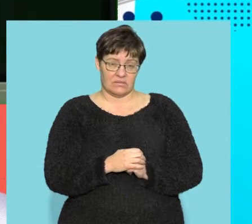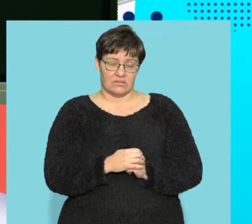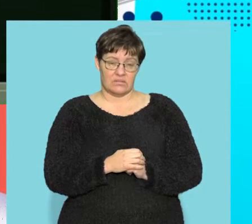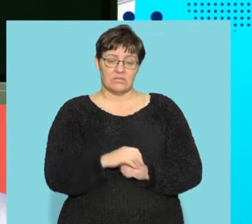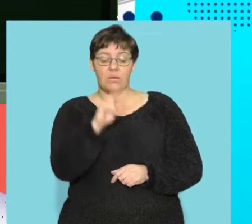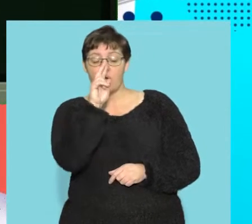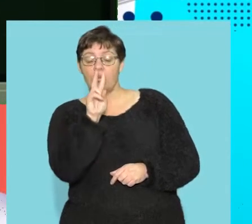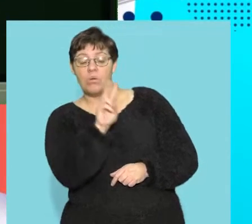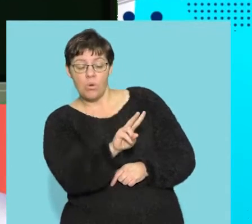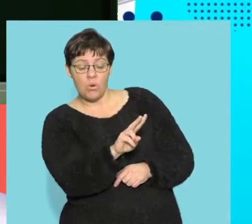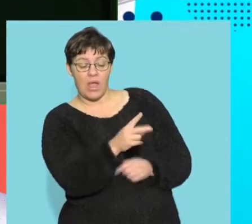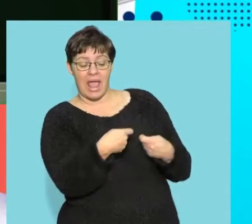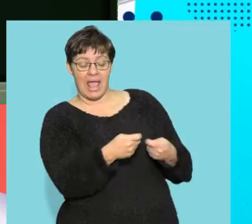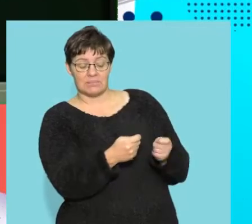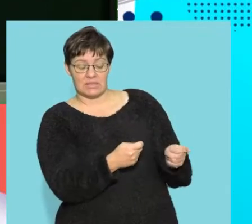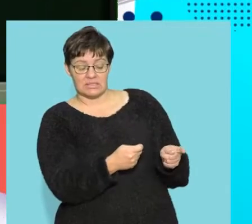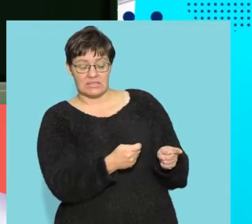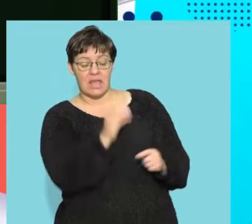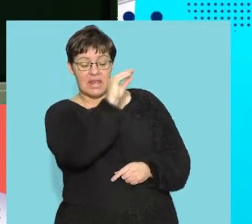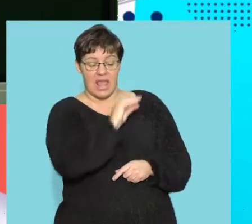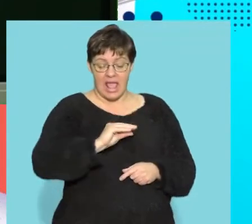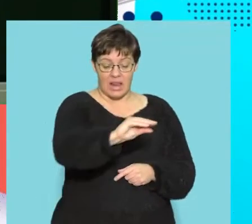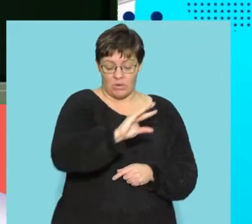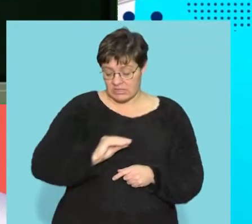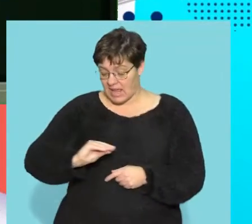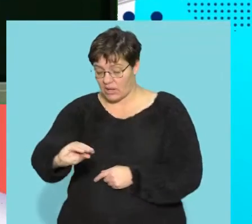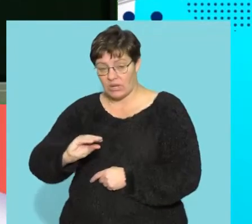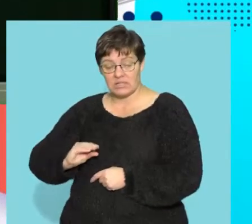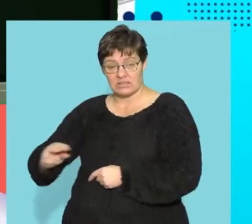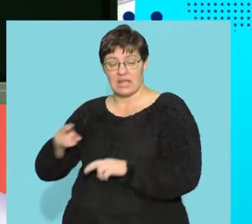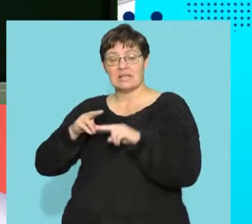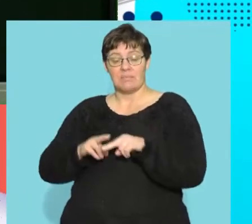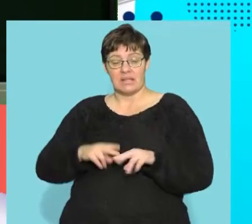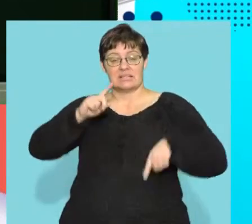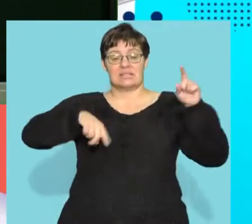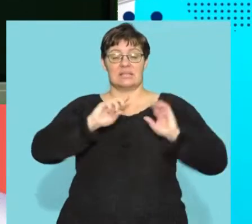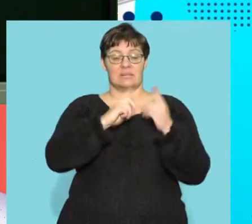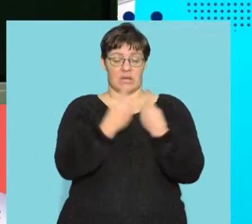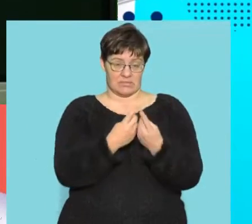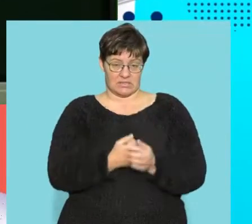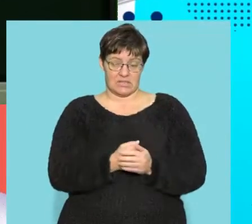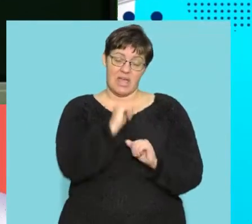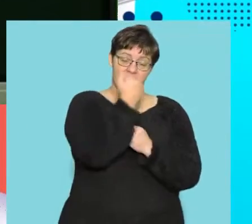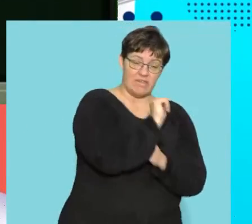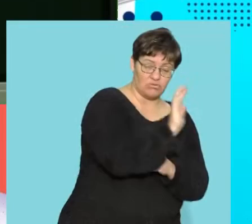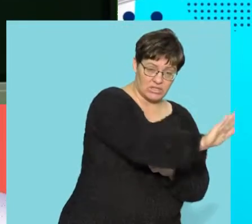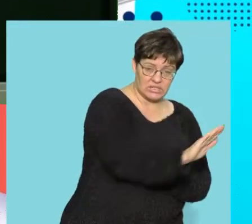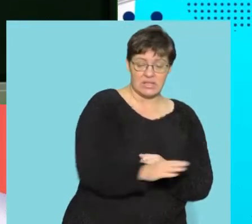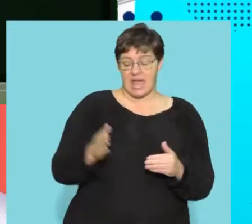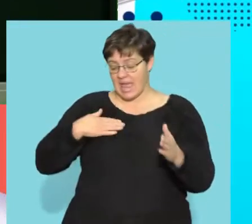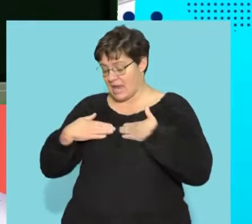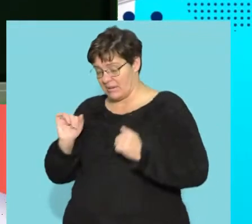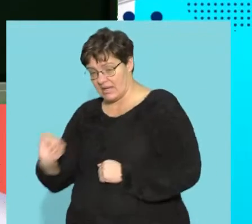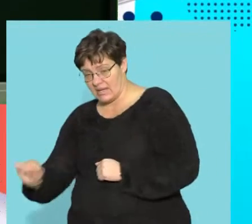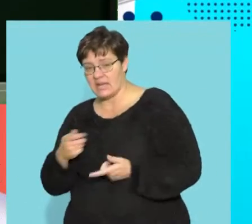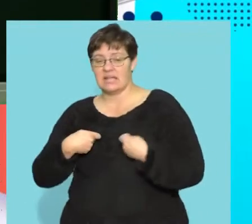Look at the expense and then allocate it according to the different department. Is it a factory? Is it admin? Is